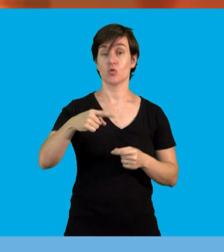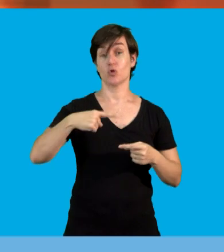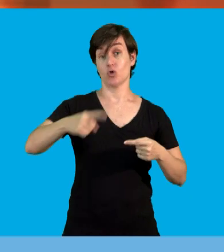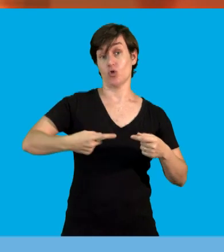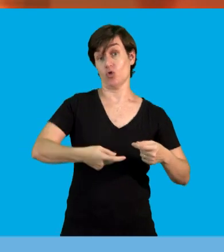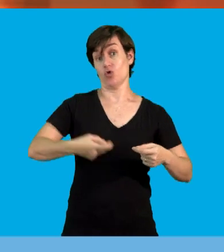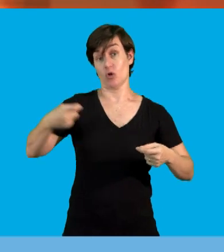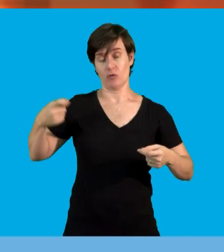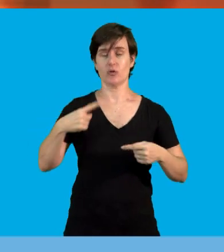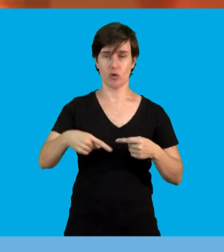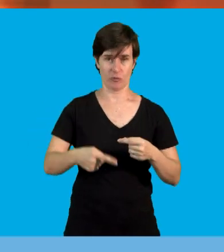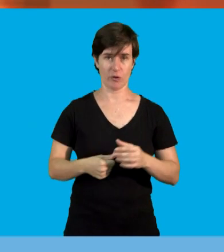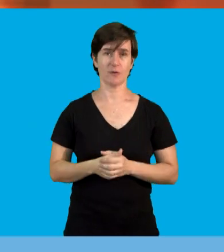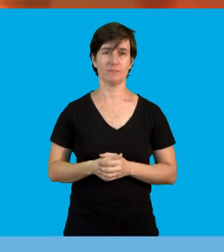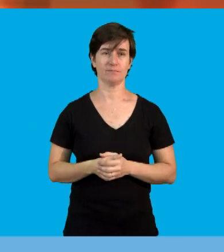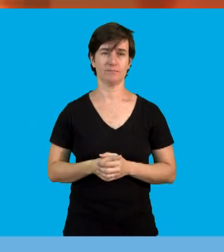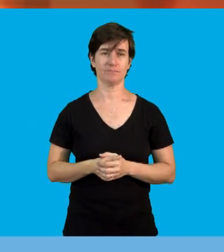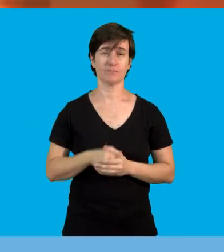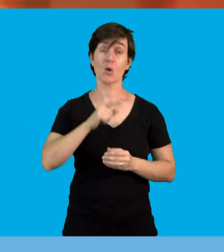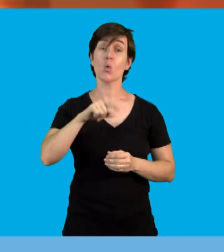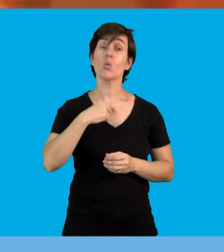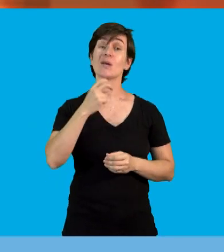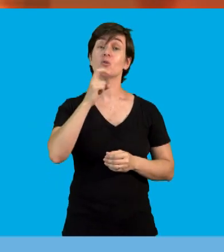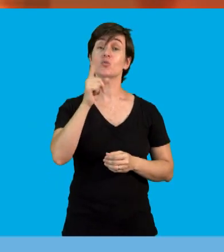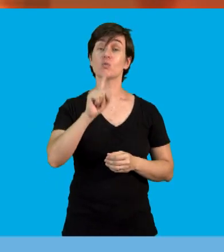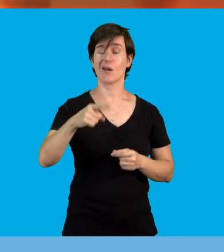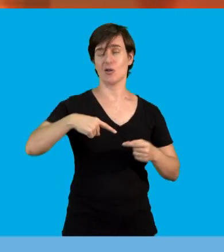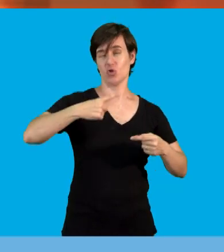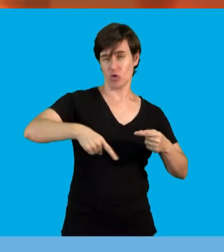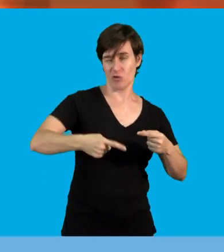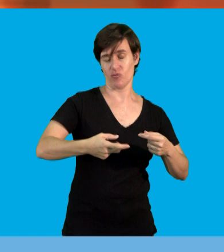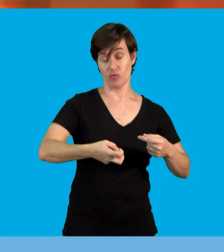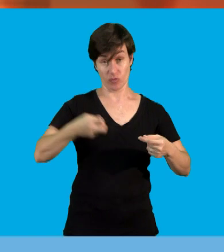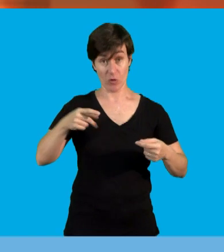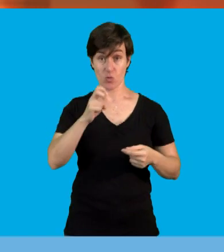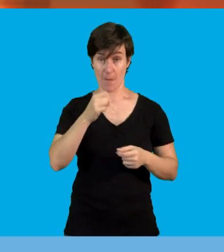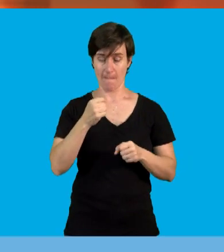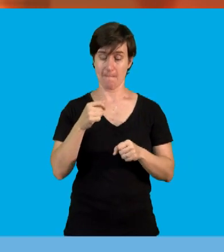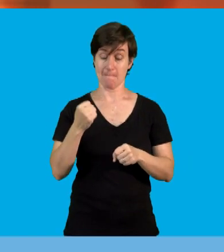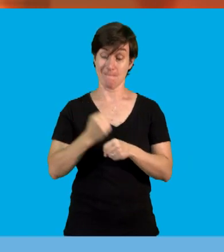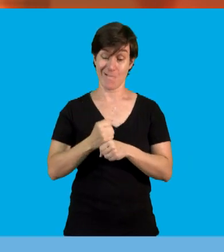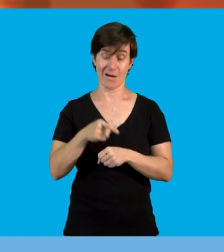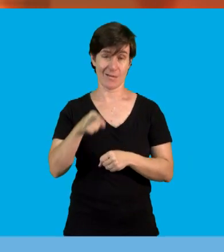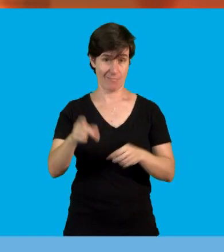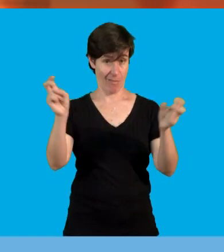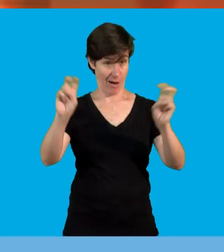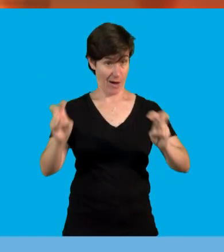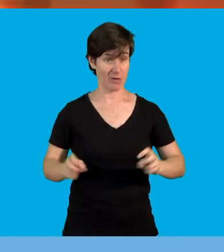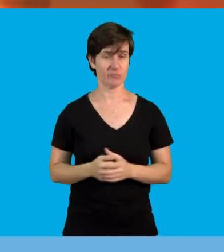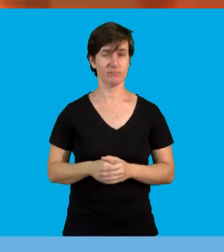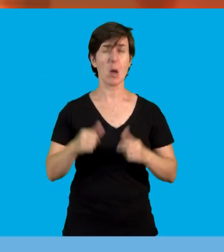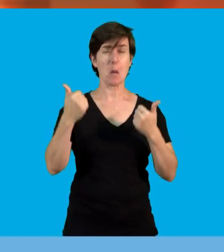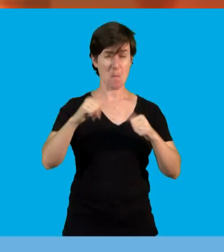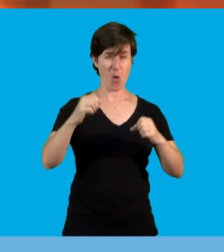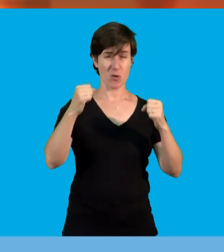this power plant or at this power station, we are going to be using a generator to generate this electricity. So most